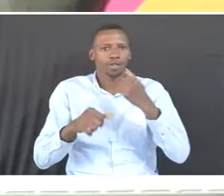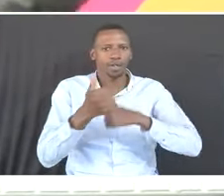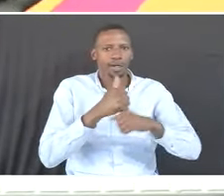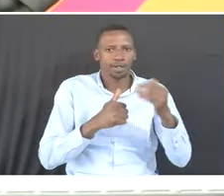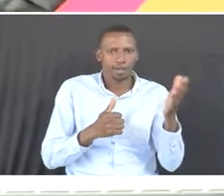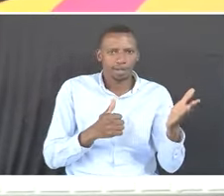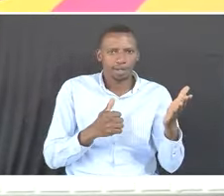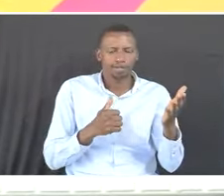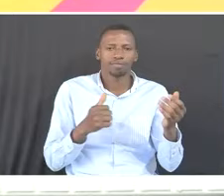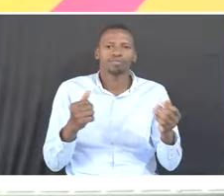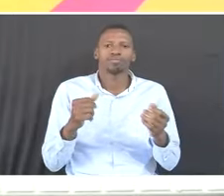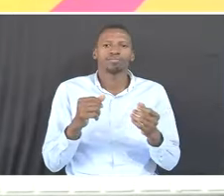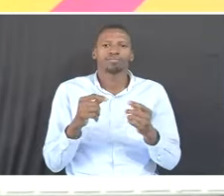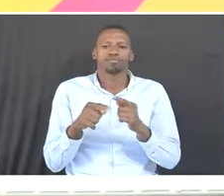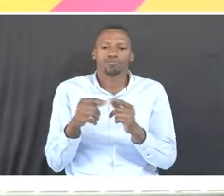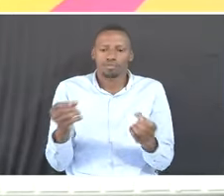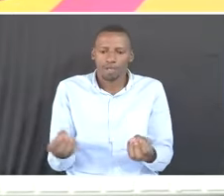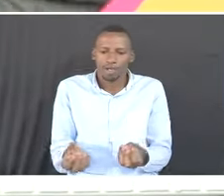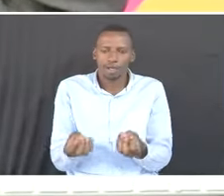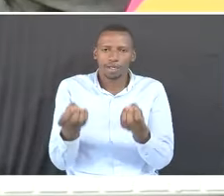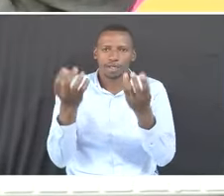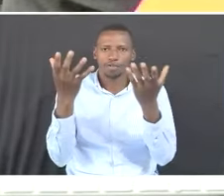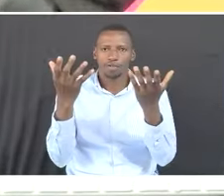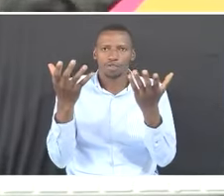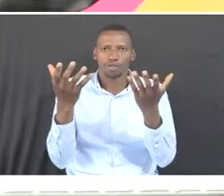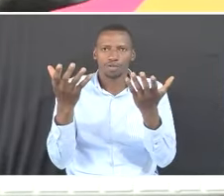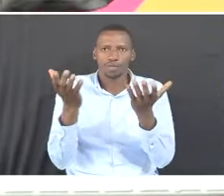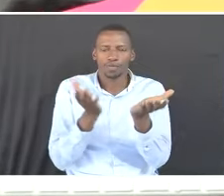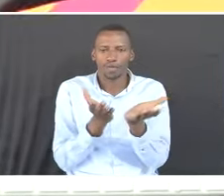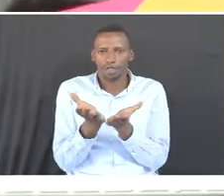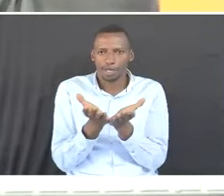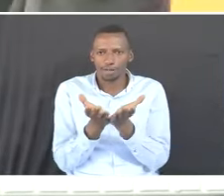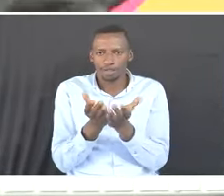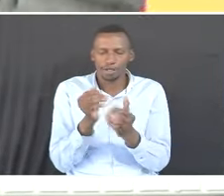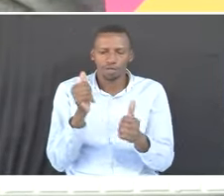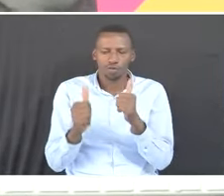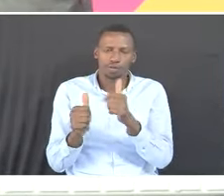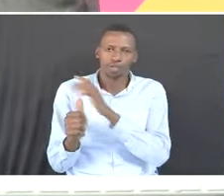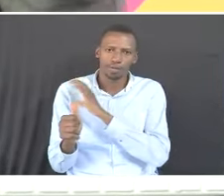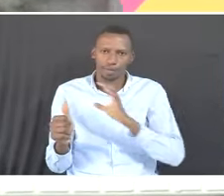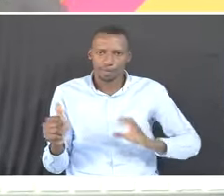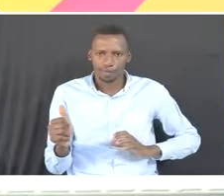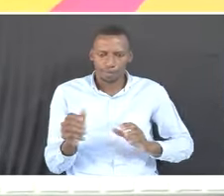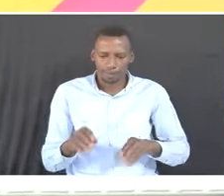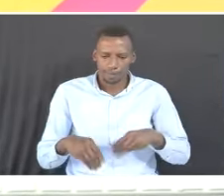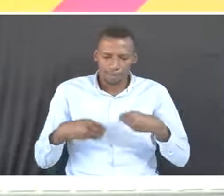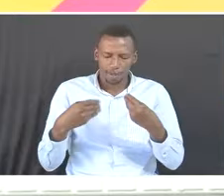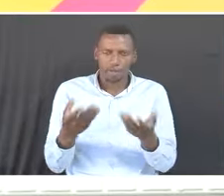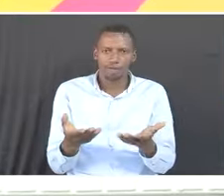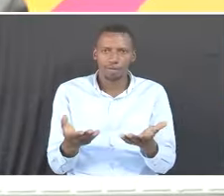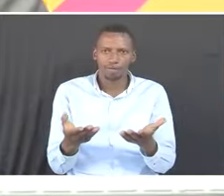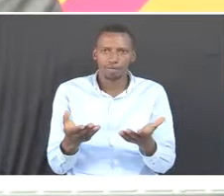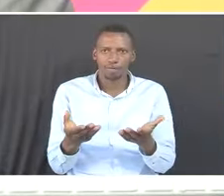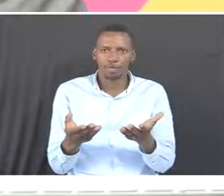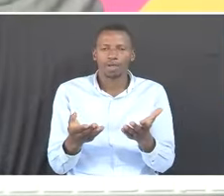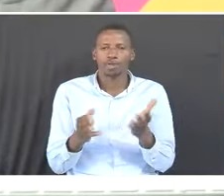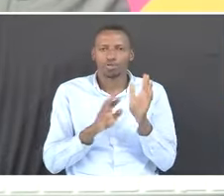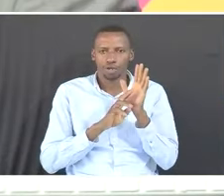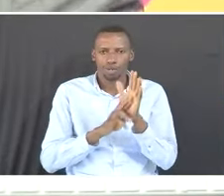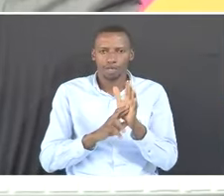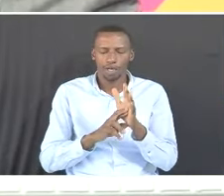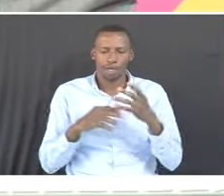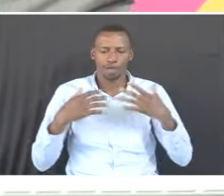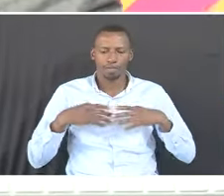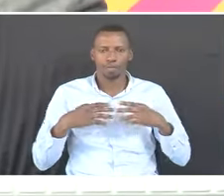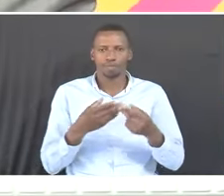the sacrificial service that Christ gave on behalf of humanity.